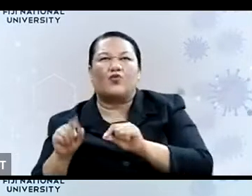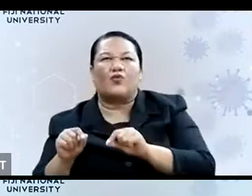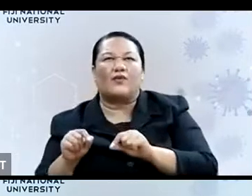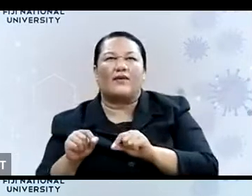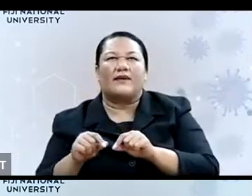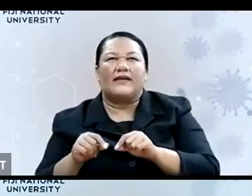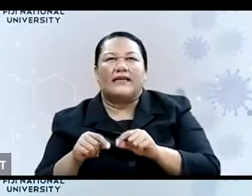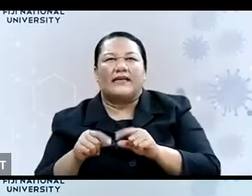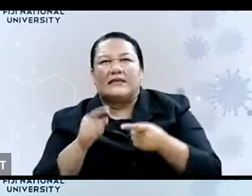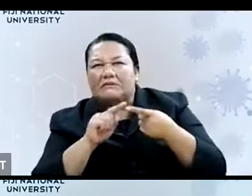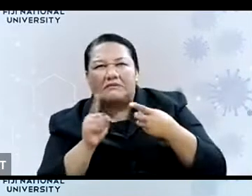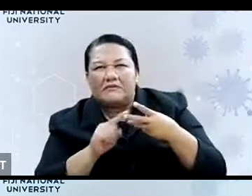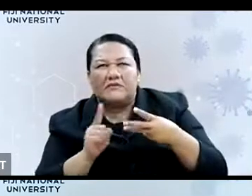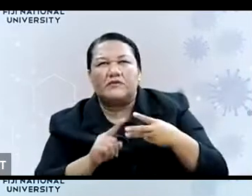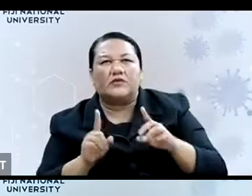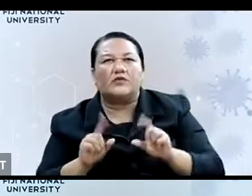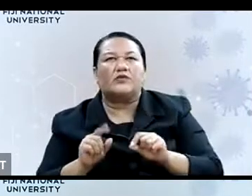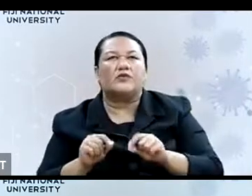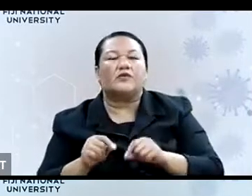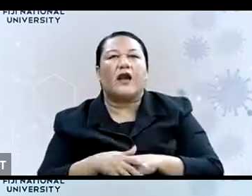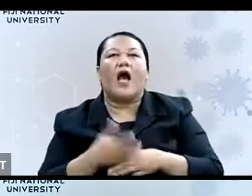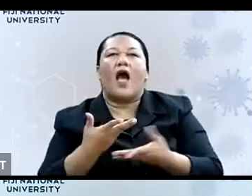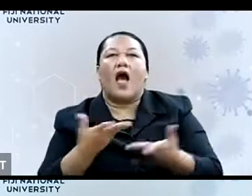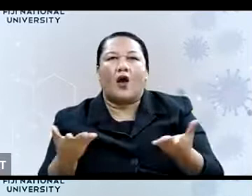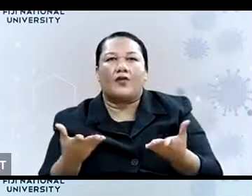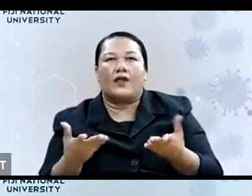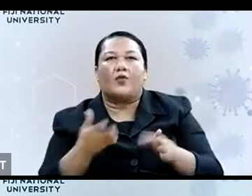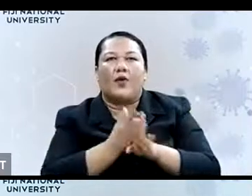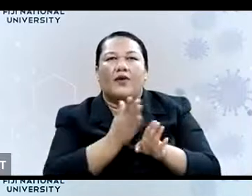How would that play out for Fiji?